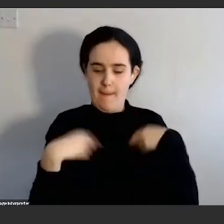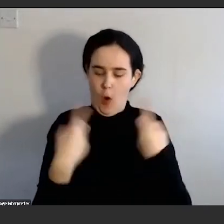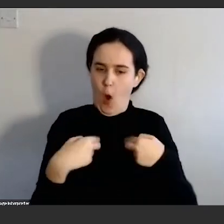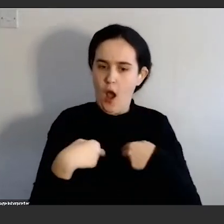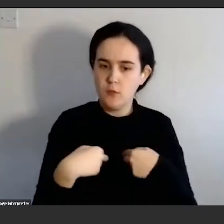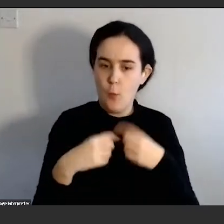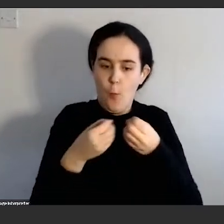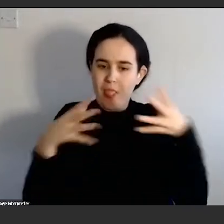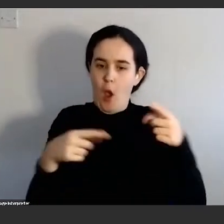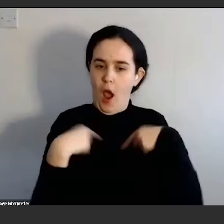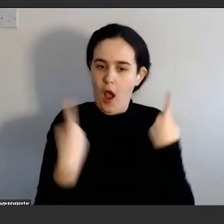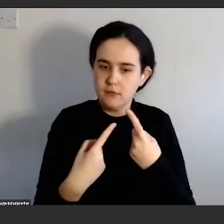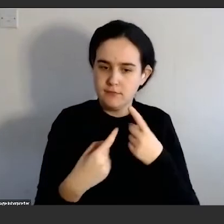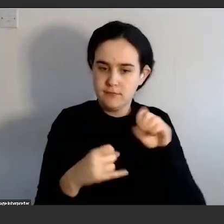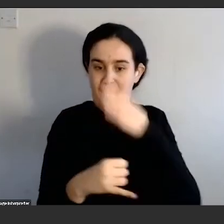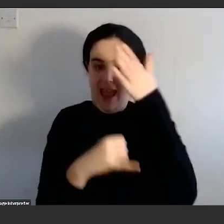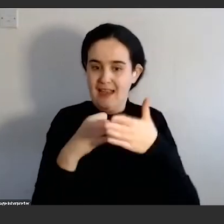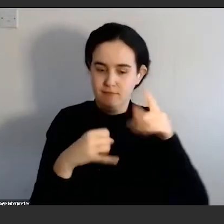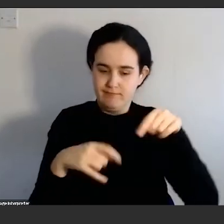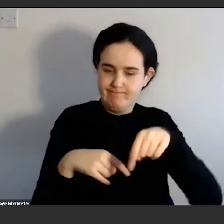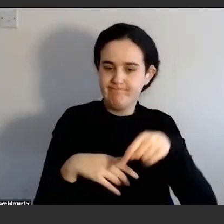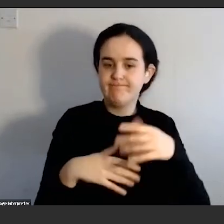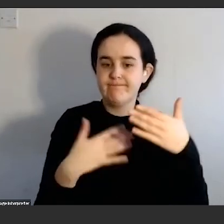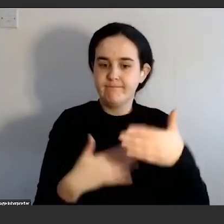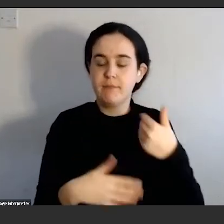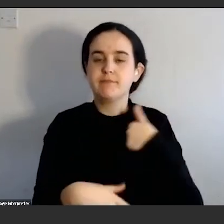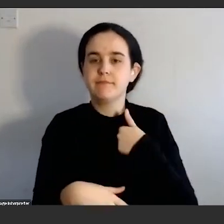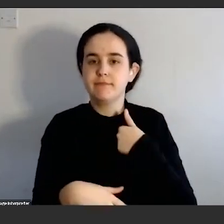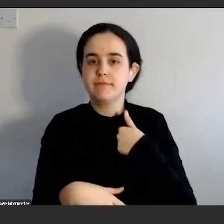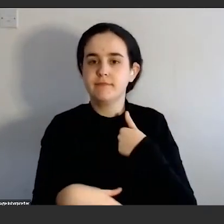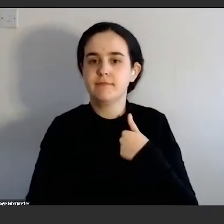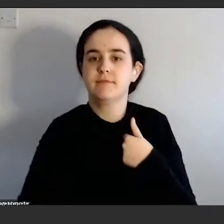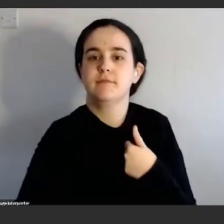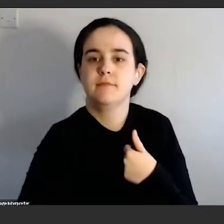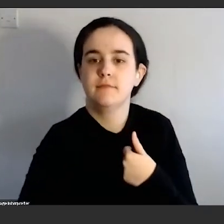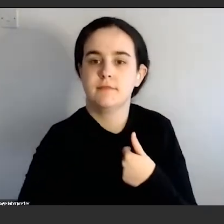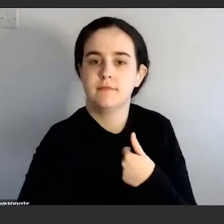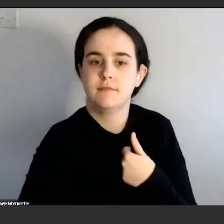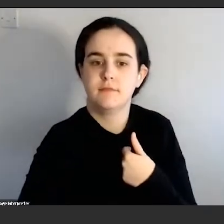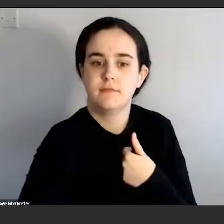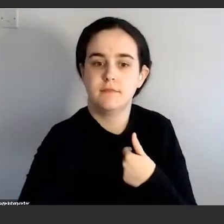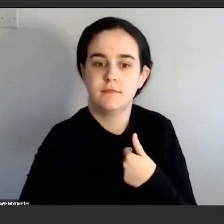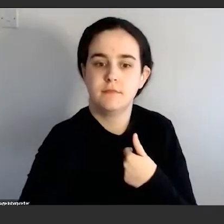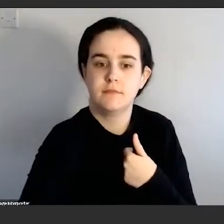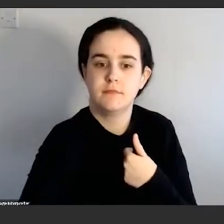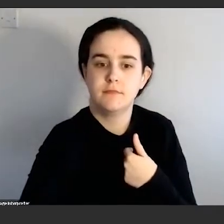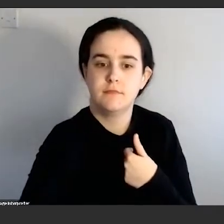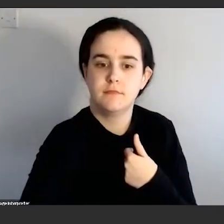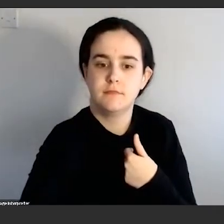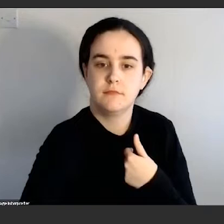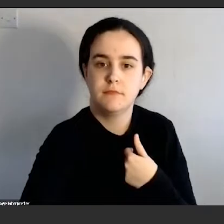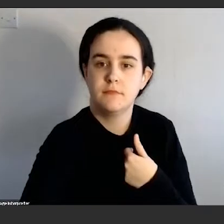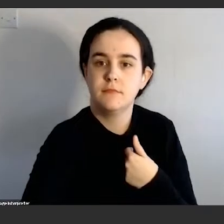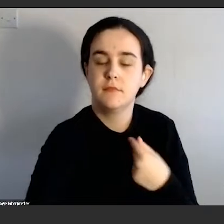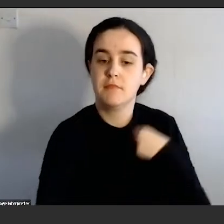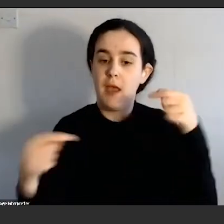name is Olga Runciman, and I'm here as part of the Hearing Voices Network, which is found